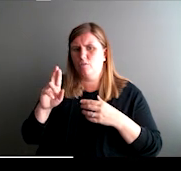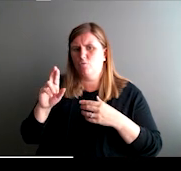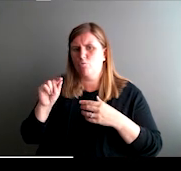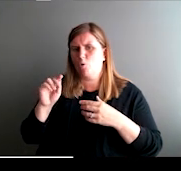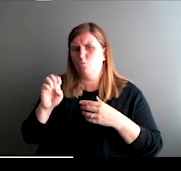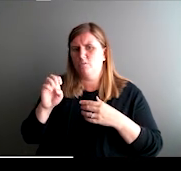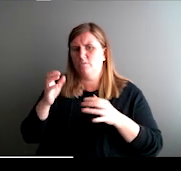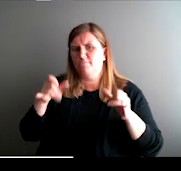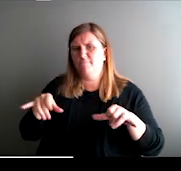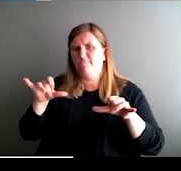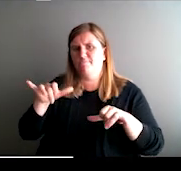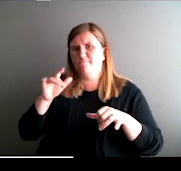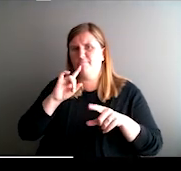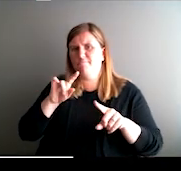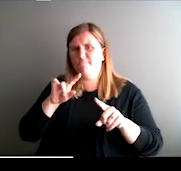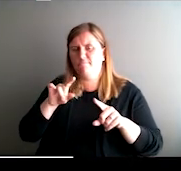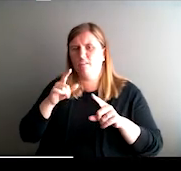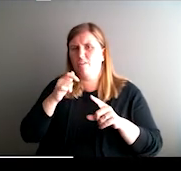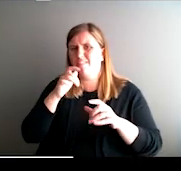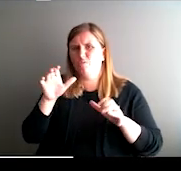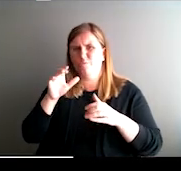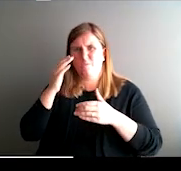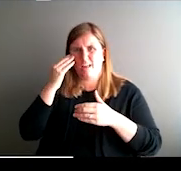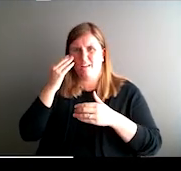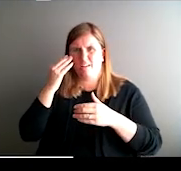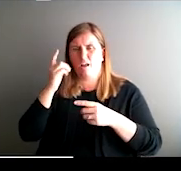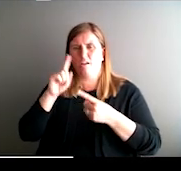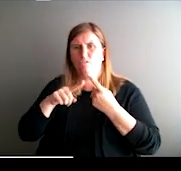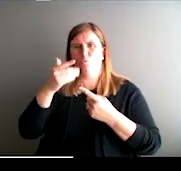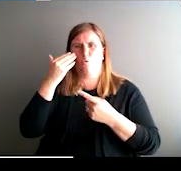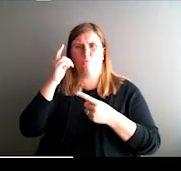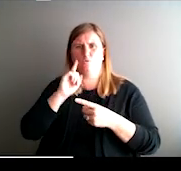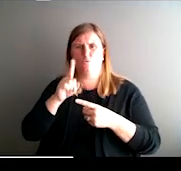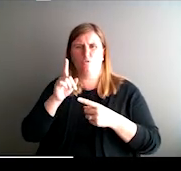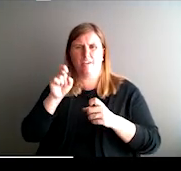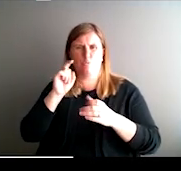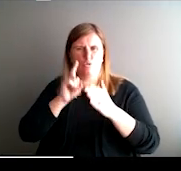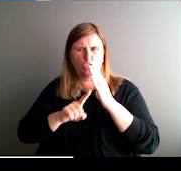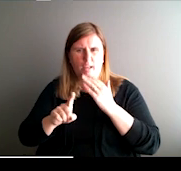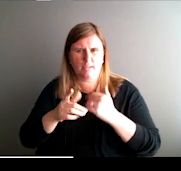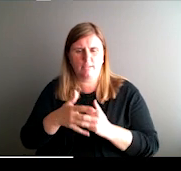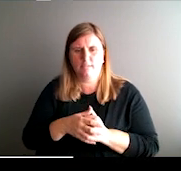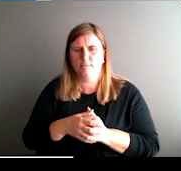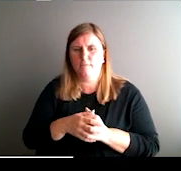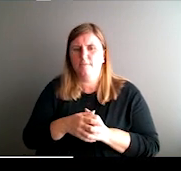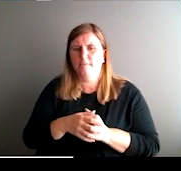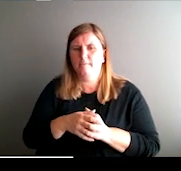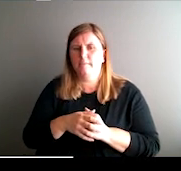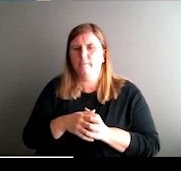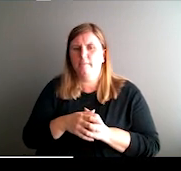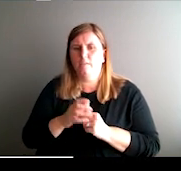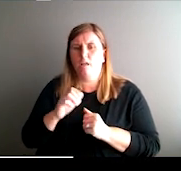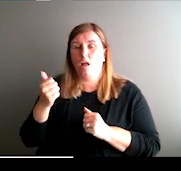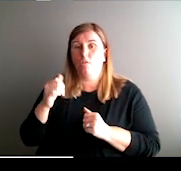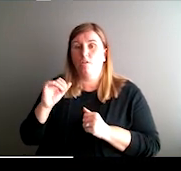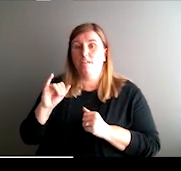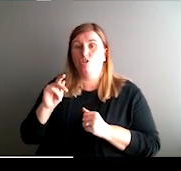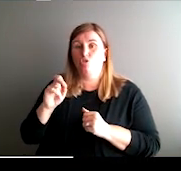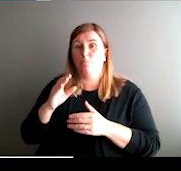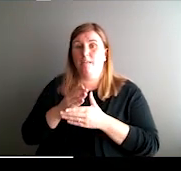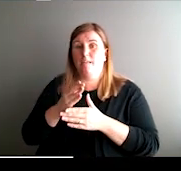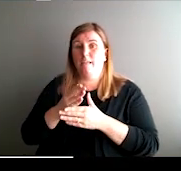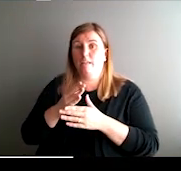don't know for sure until you do a check, that kind of thing. And one of the more important aspects of an intermediate learner